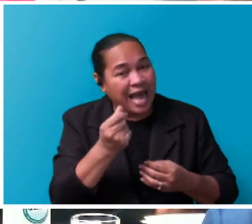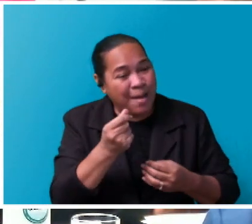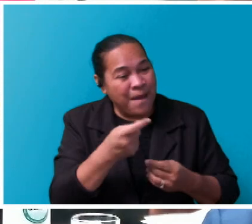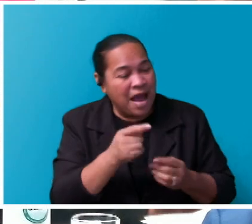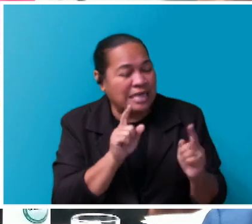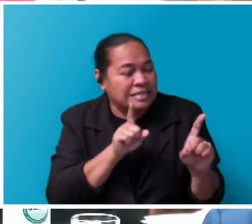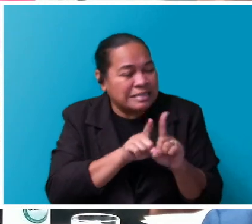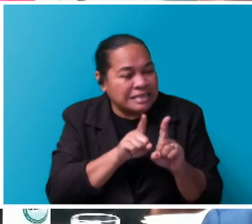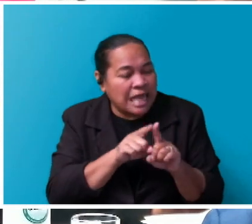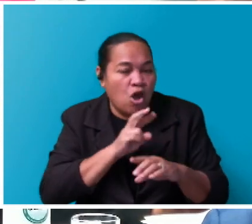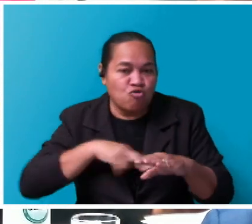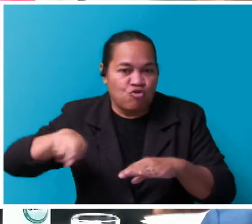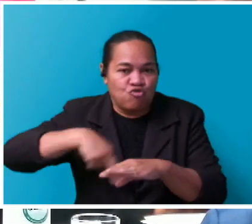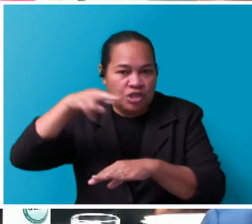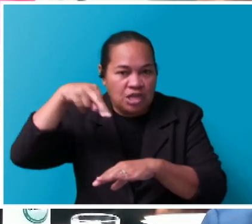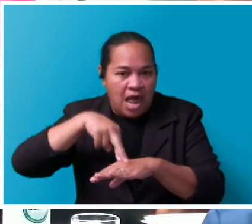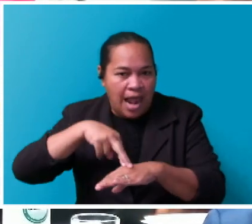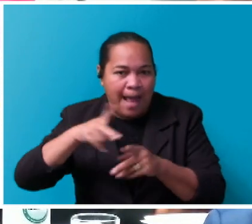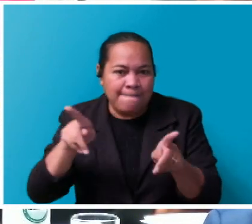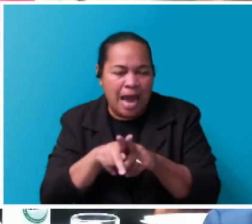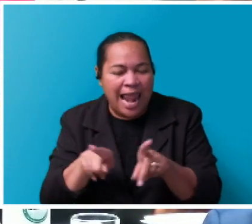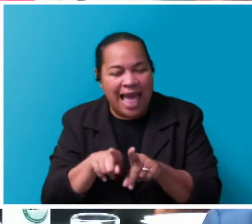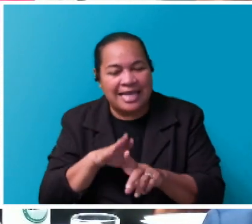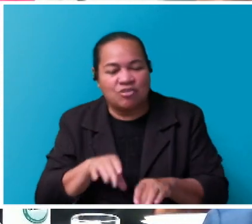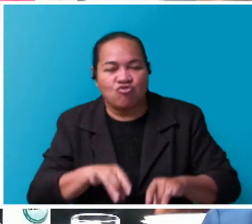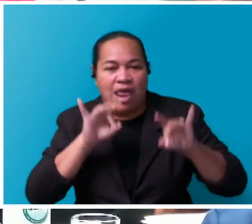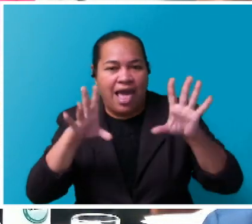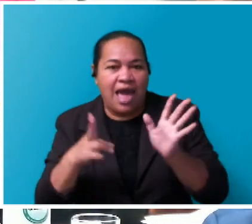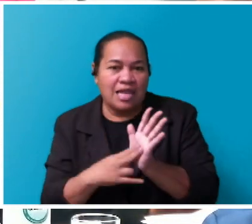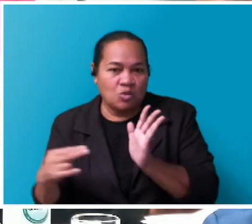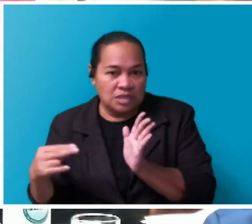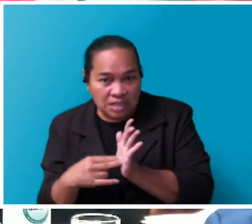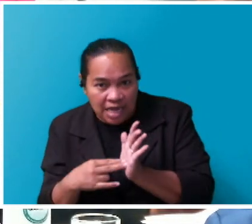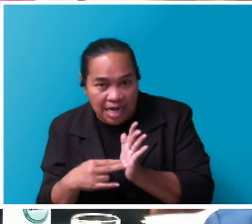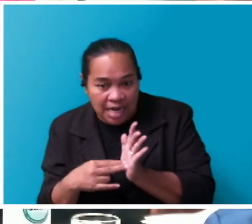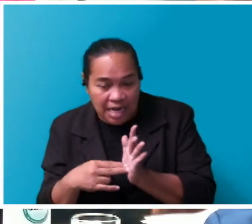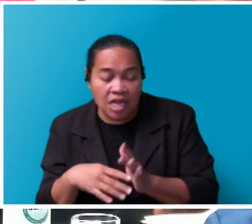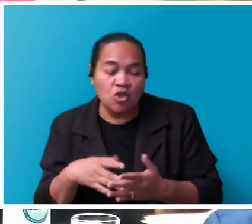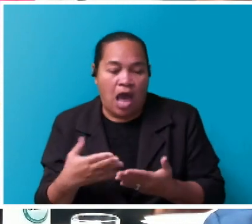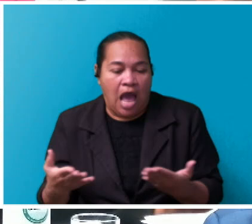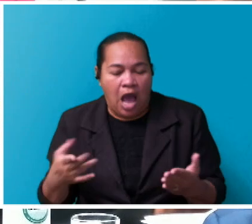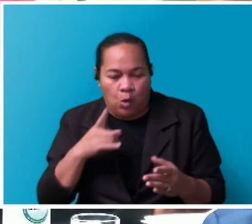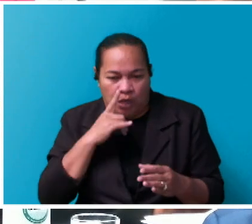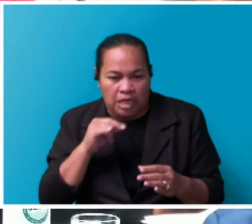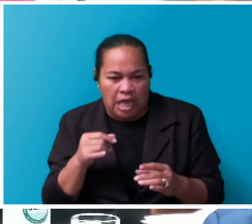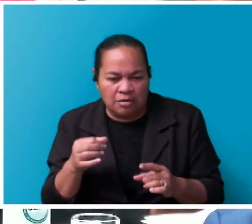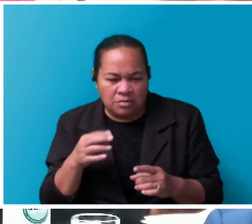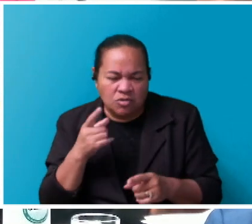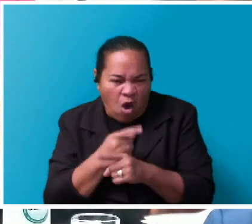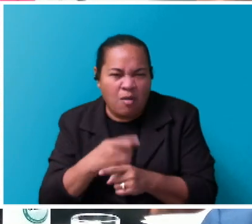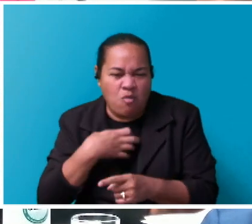close regional partners, in particular Australia and New Zealand, in terms of furthering the tariff